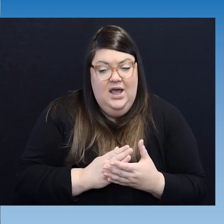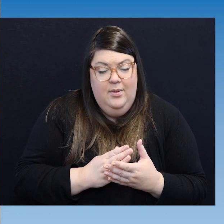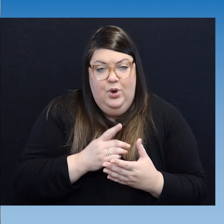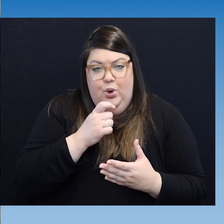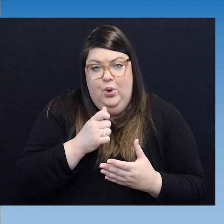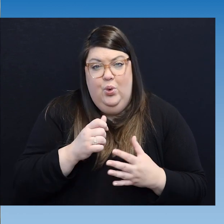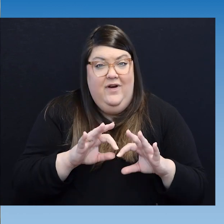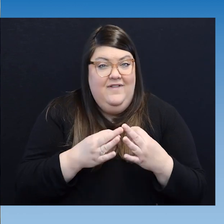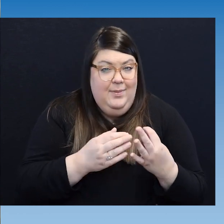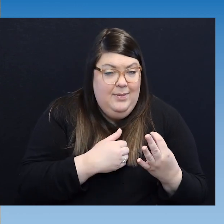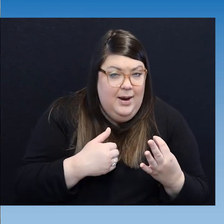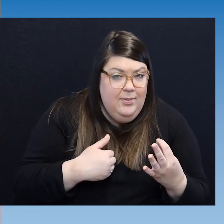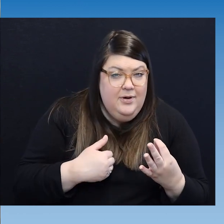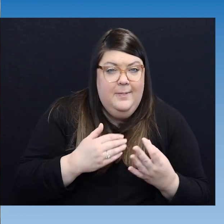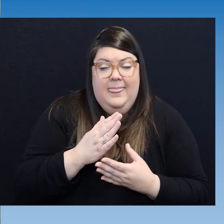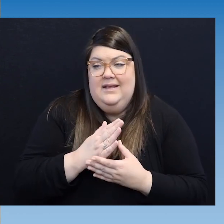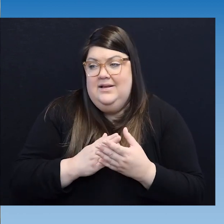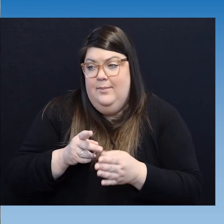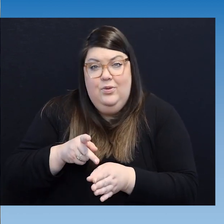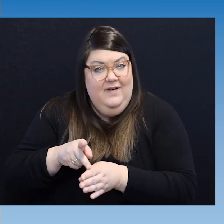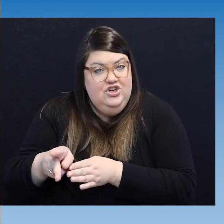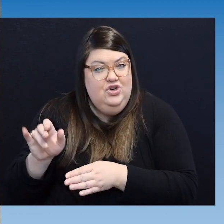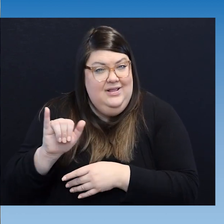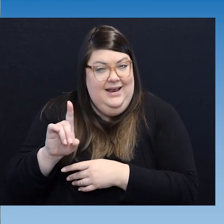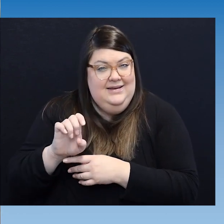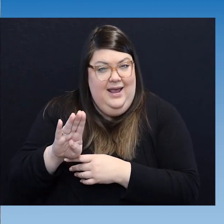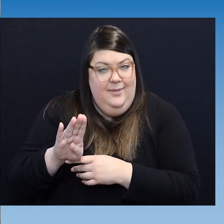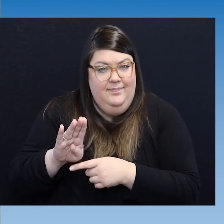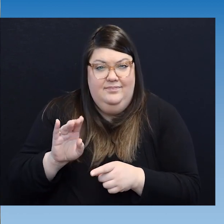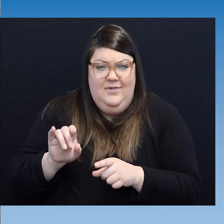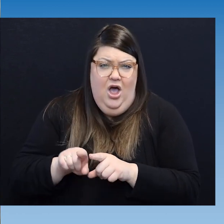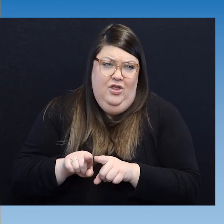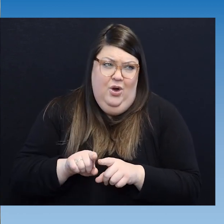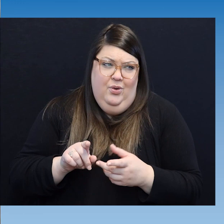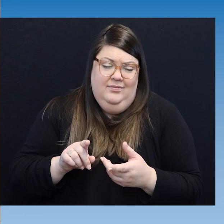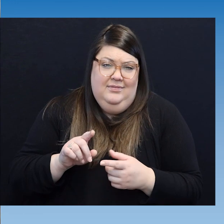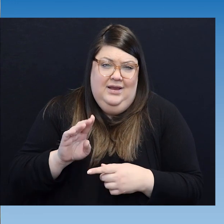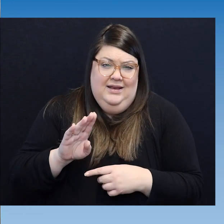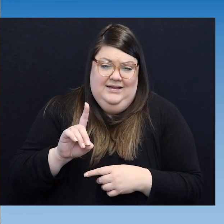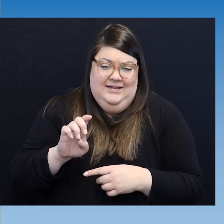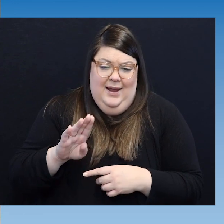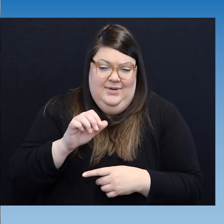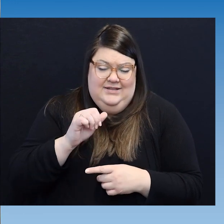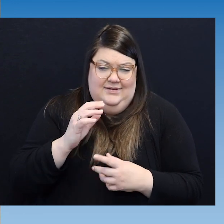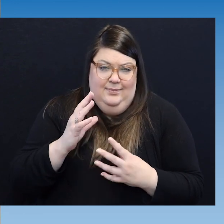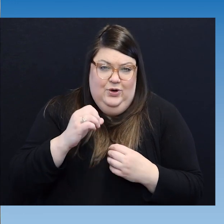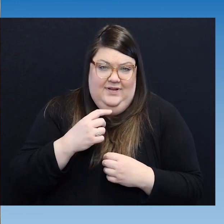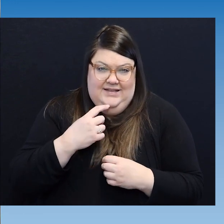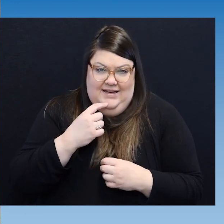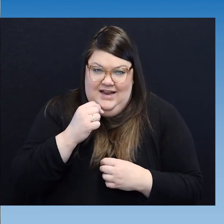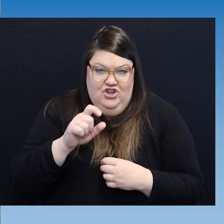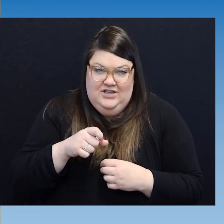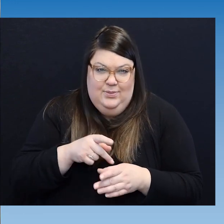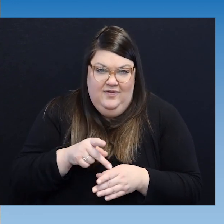for their family members, others who were professional, like Deb. Although, as she beautifully stated, it's not just a profession;